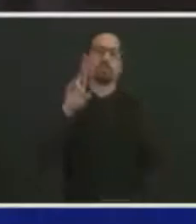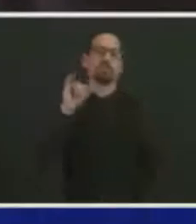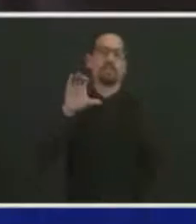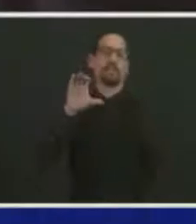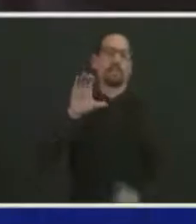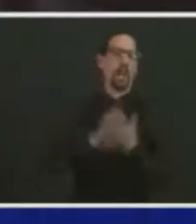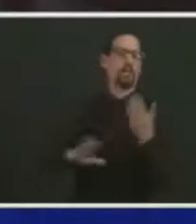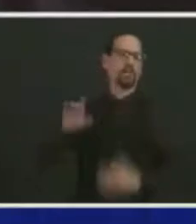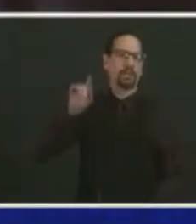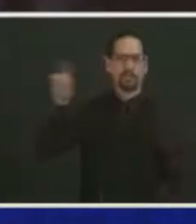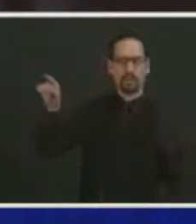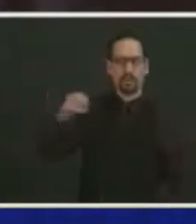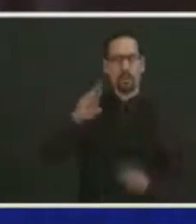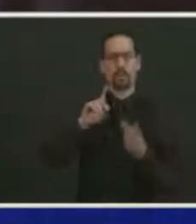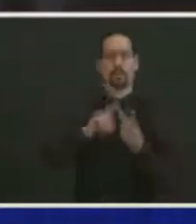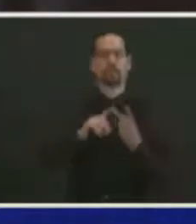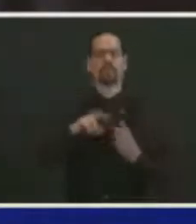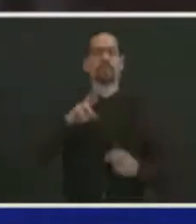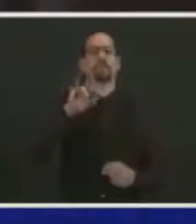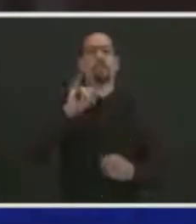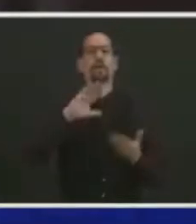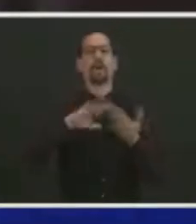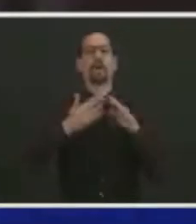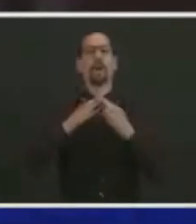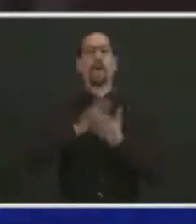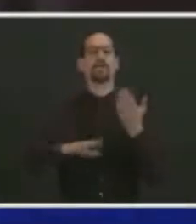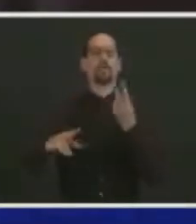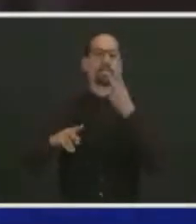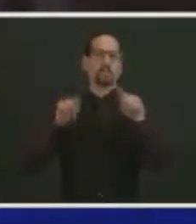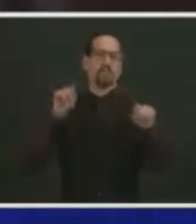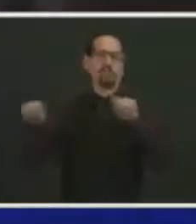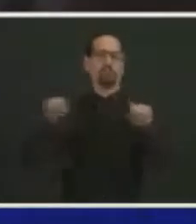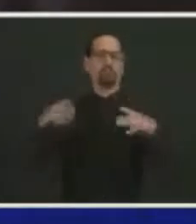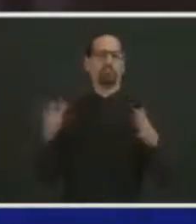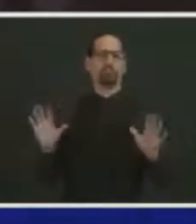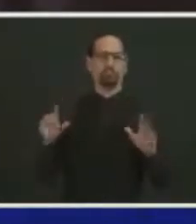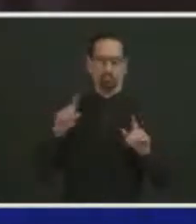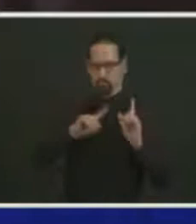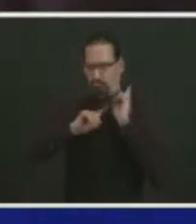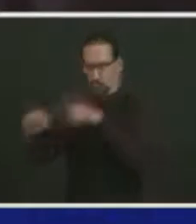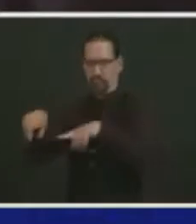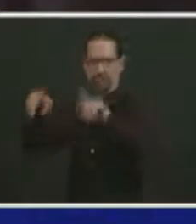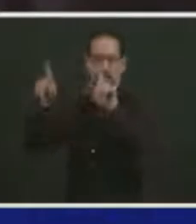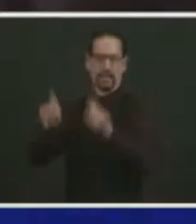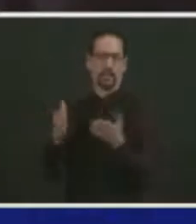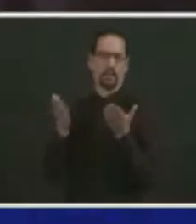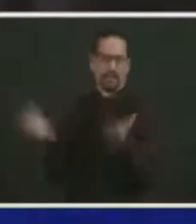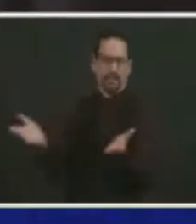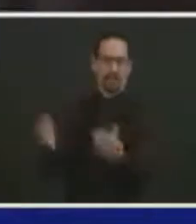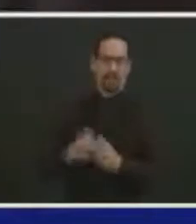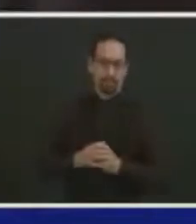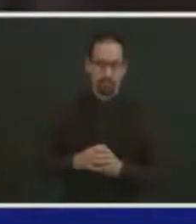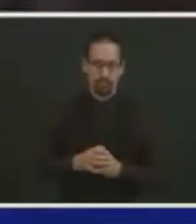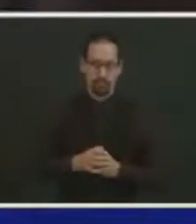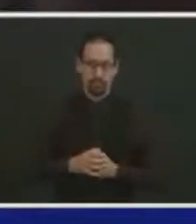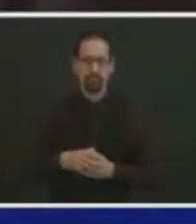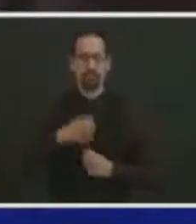we'll continue to ensure that we can reach the people that we are focusing on for this specific early